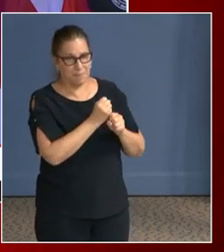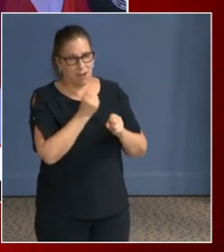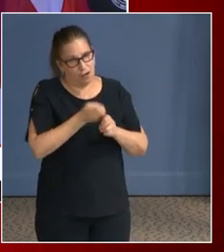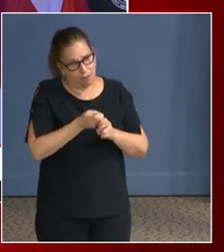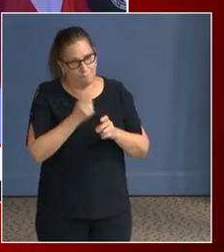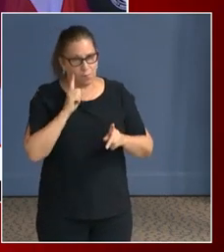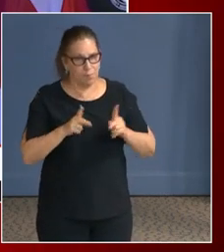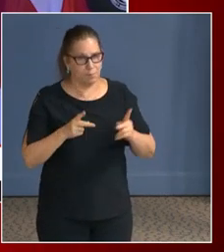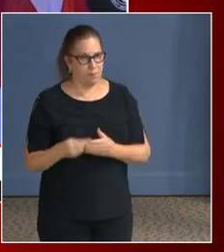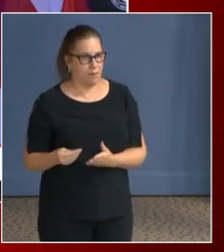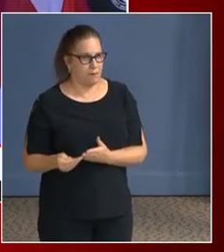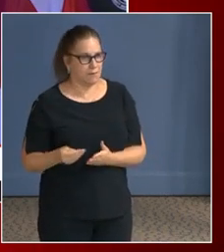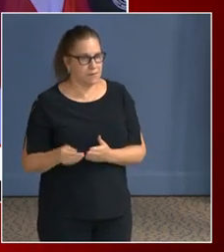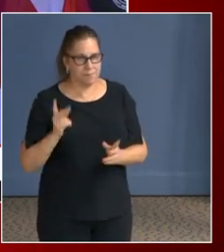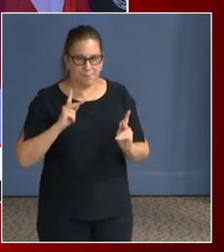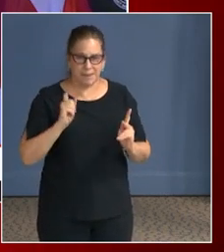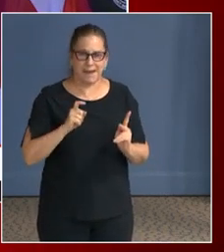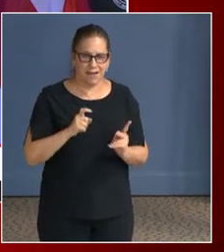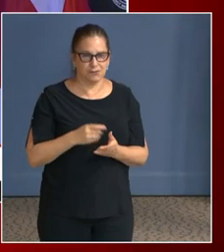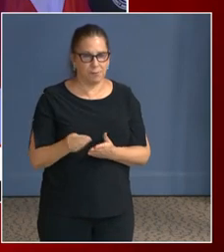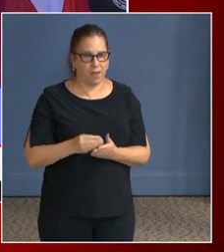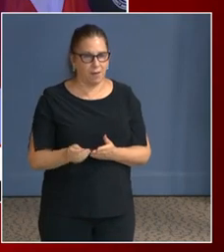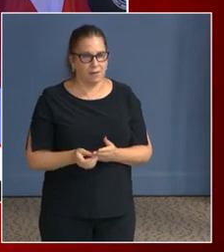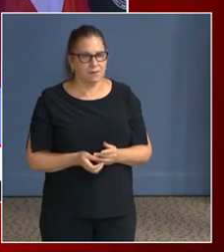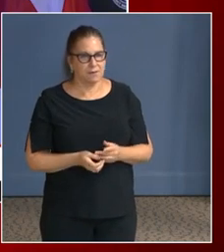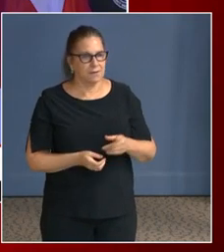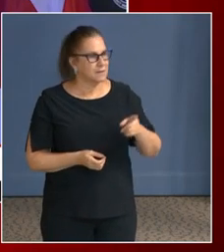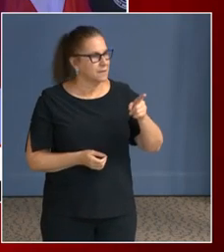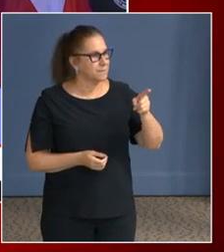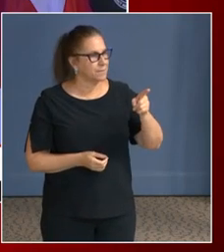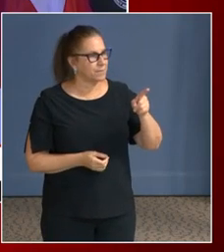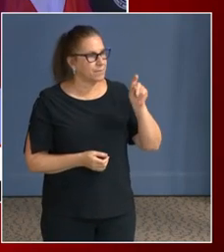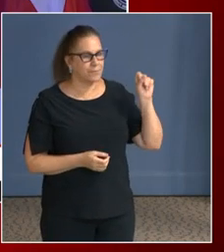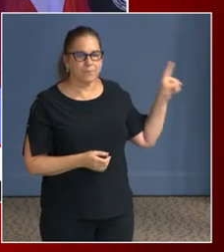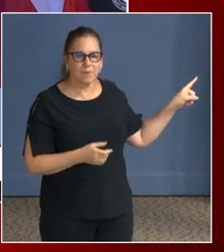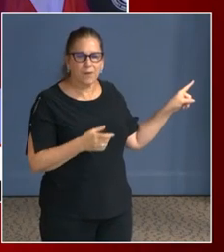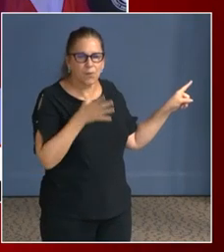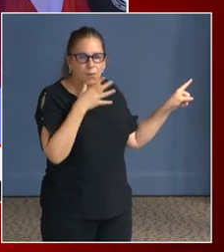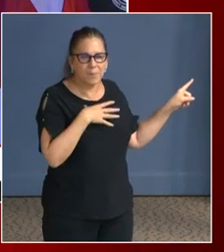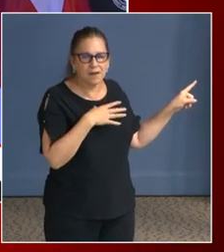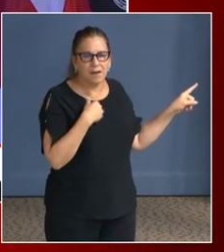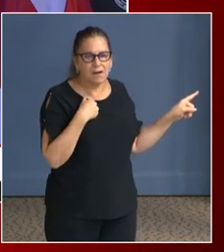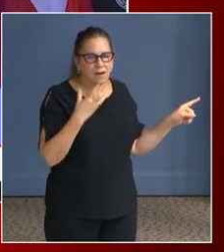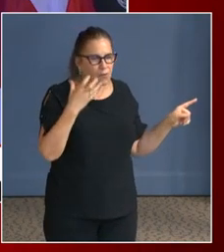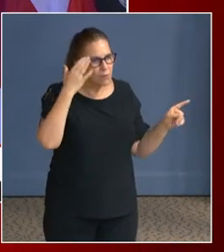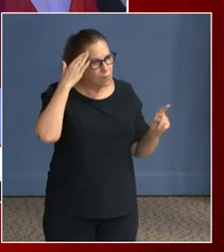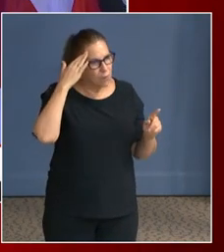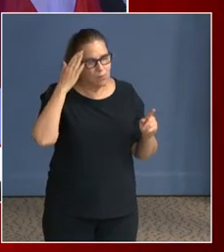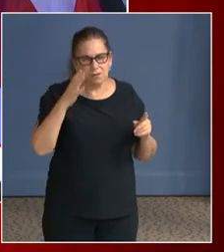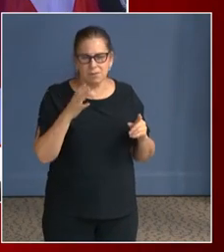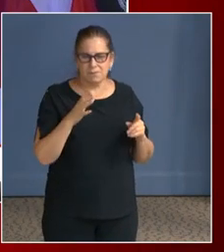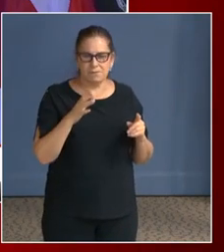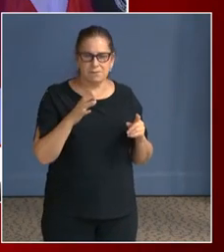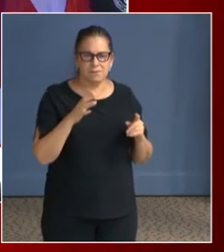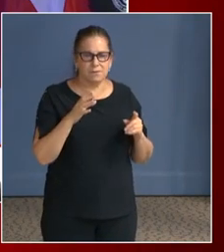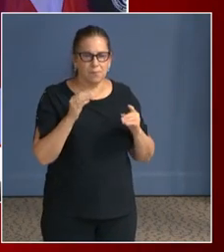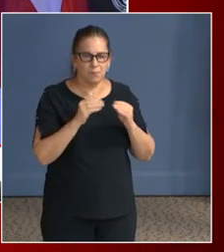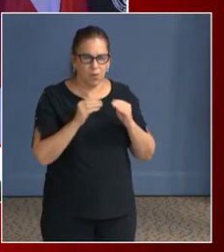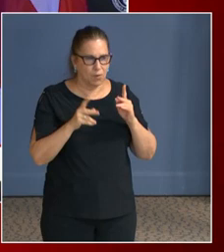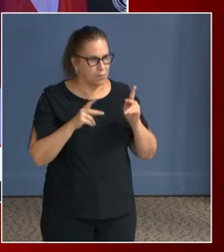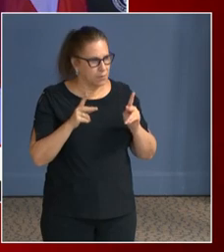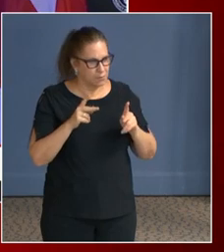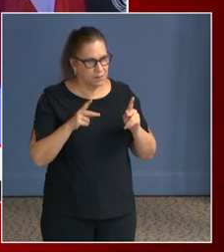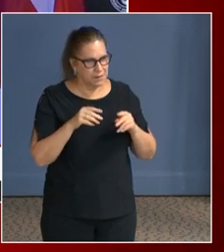Yes. I'd be interested in why you think we are hearing so many more fireworks in neighborhoods right now. Is it that it's quiet and we're just hearing it more? Is it that